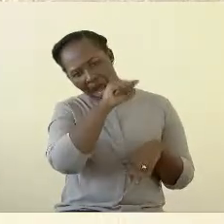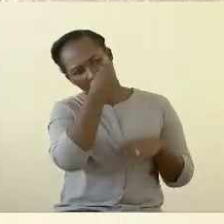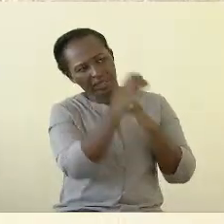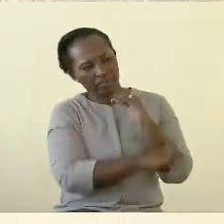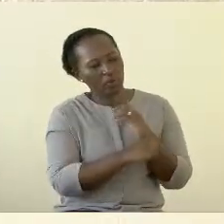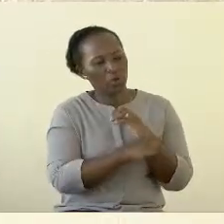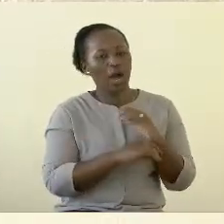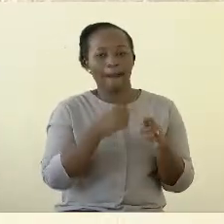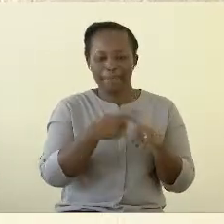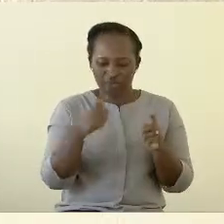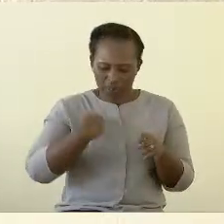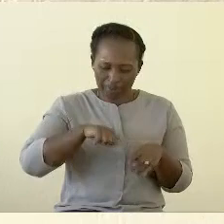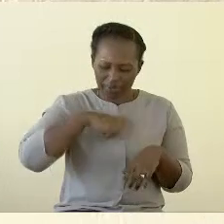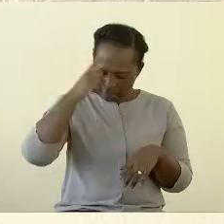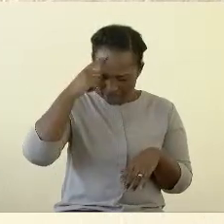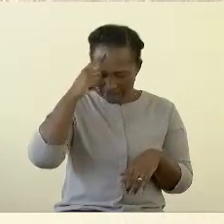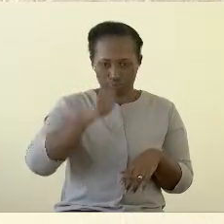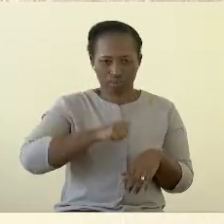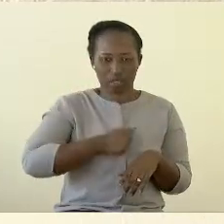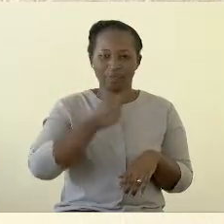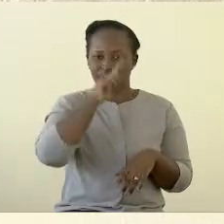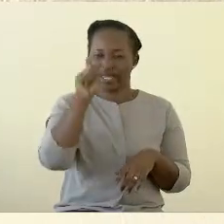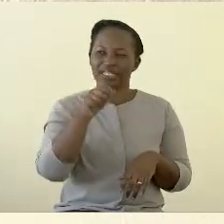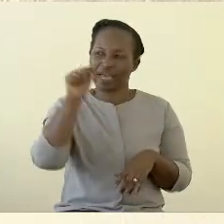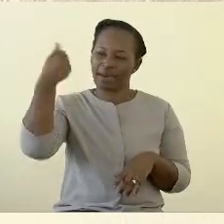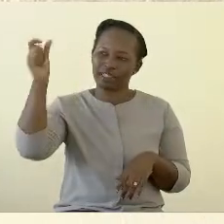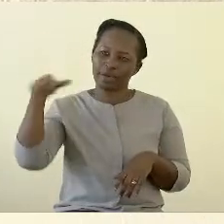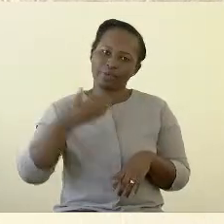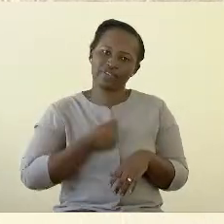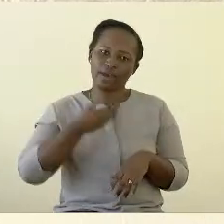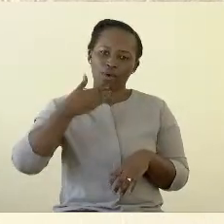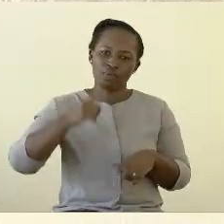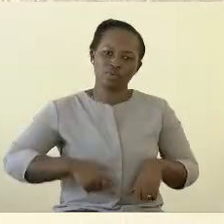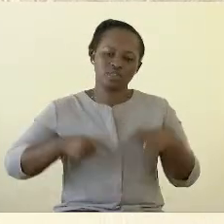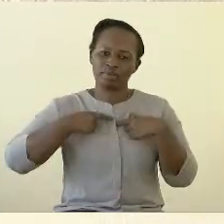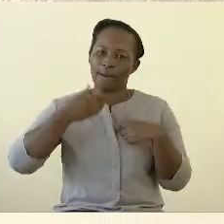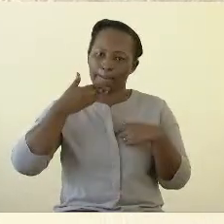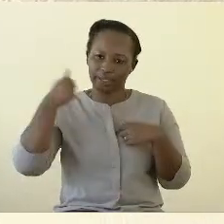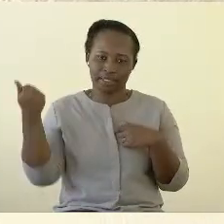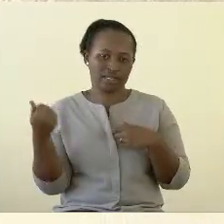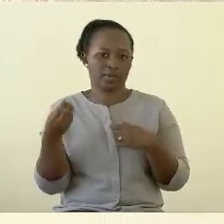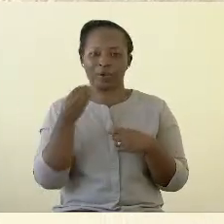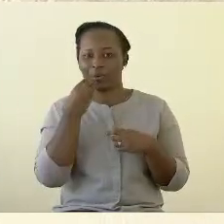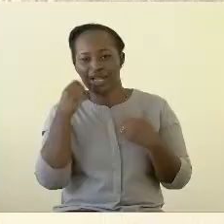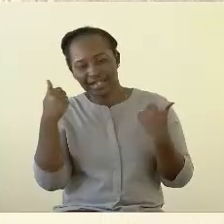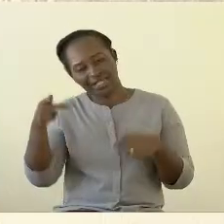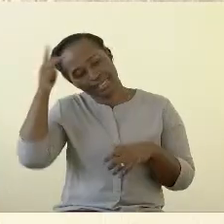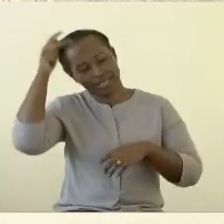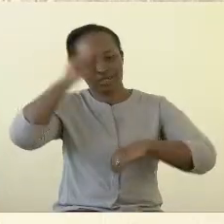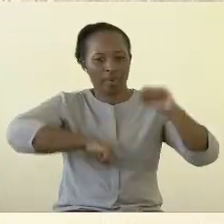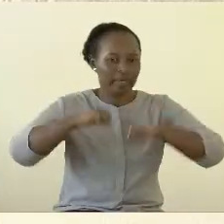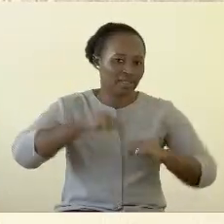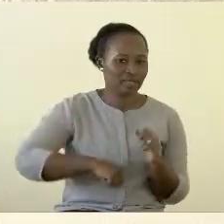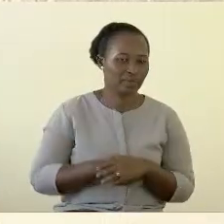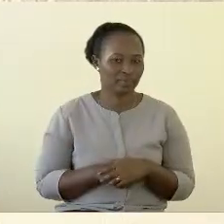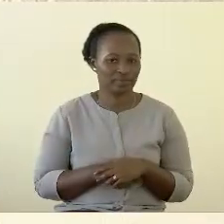forget ourselves. There are people who have a much better potential to eat well, better speeds in competition.